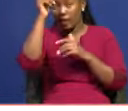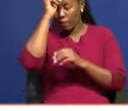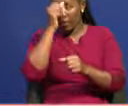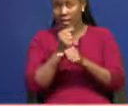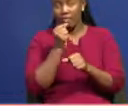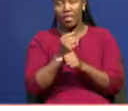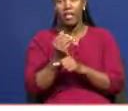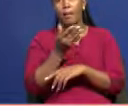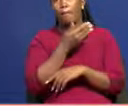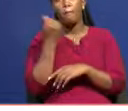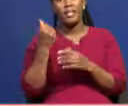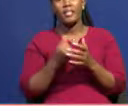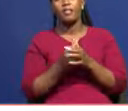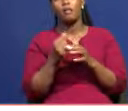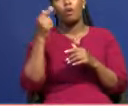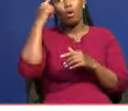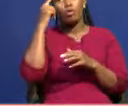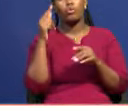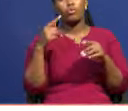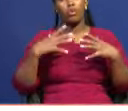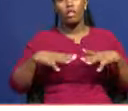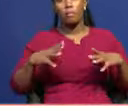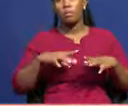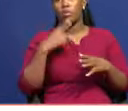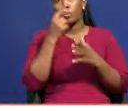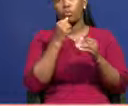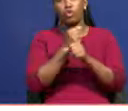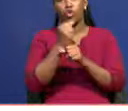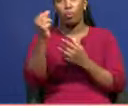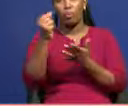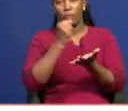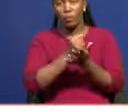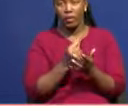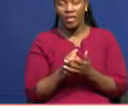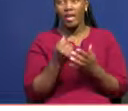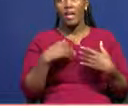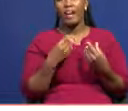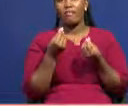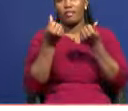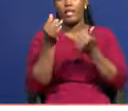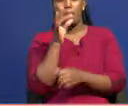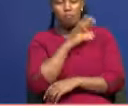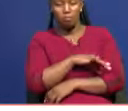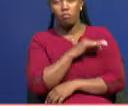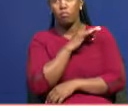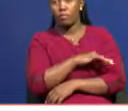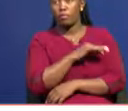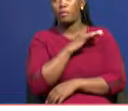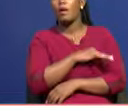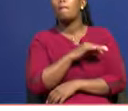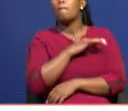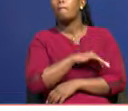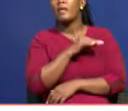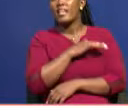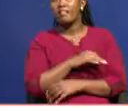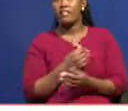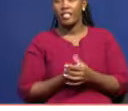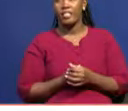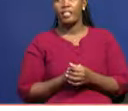better is even for the employees themselves. We've always had some bit of benefits that are given, the non-taxable benefits given to